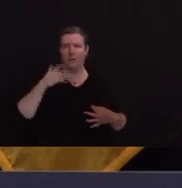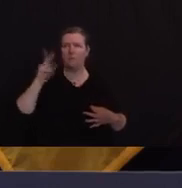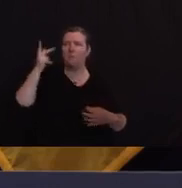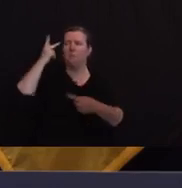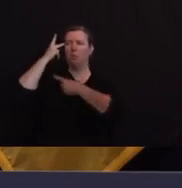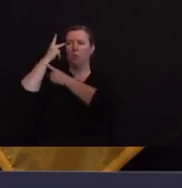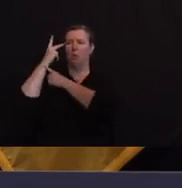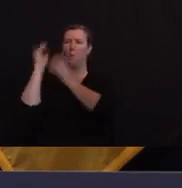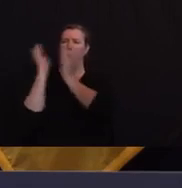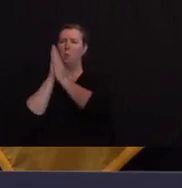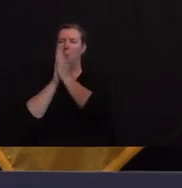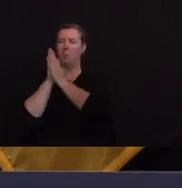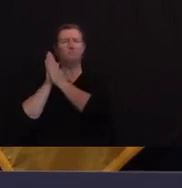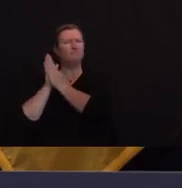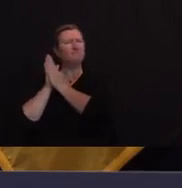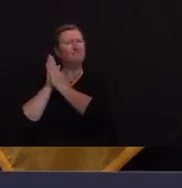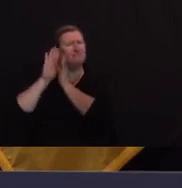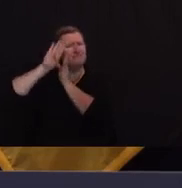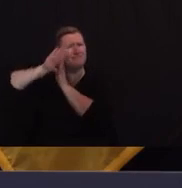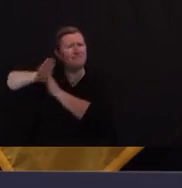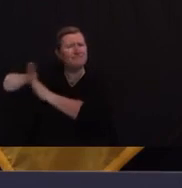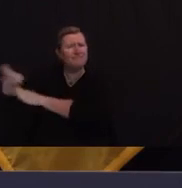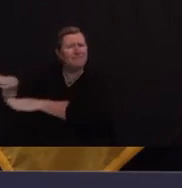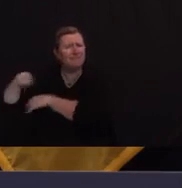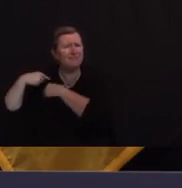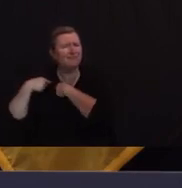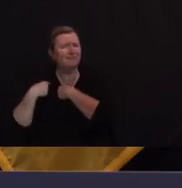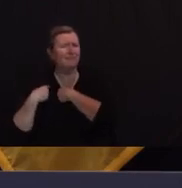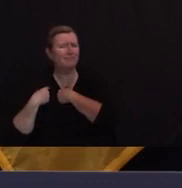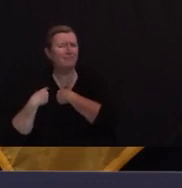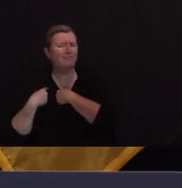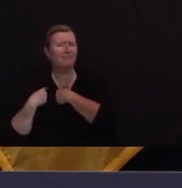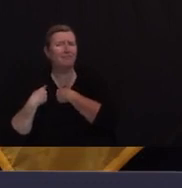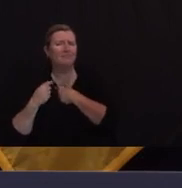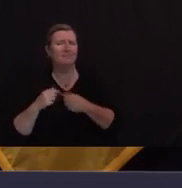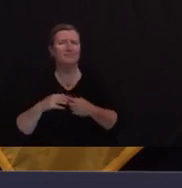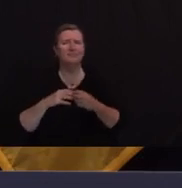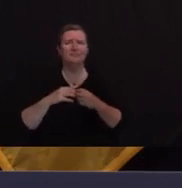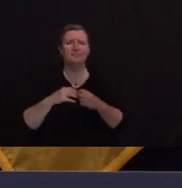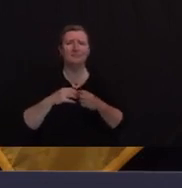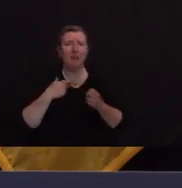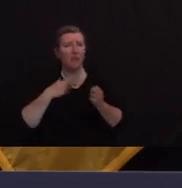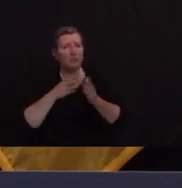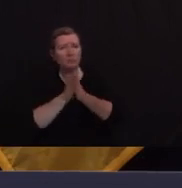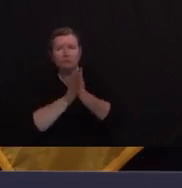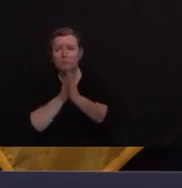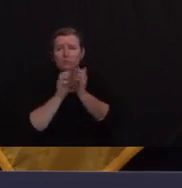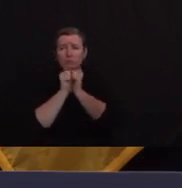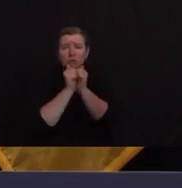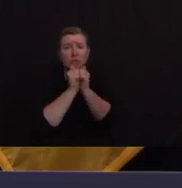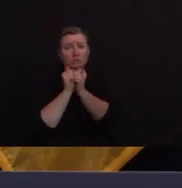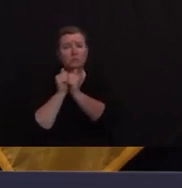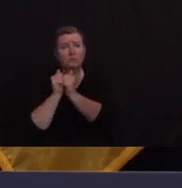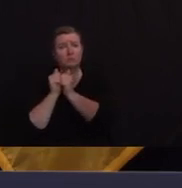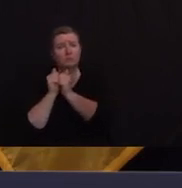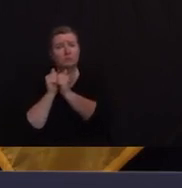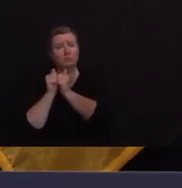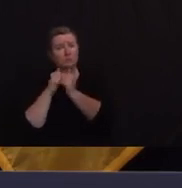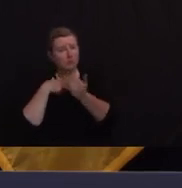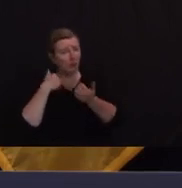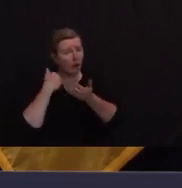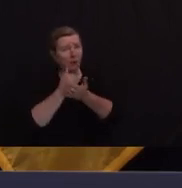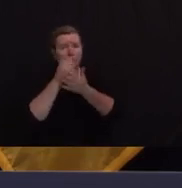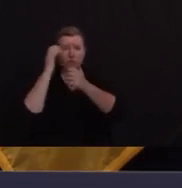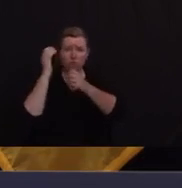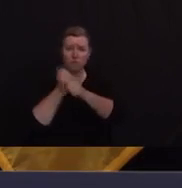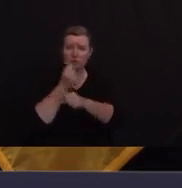political matter, I am running like I'm 10 points behind. But it just isn't. It is not a factor in any of this. And again, I'm